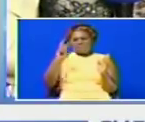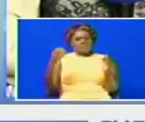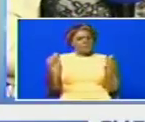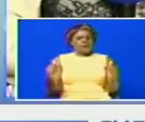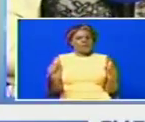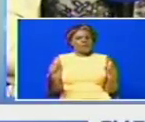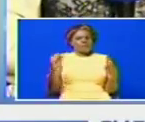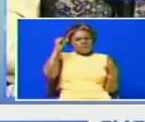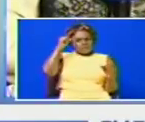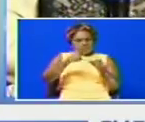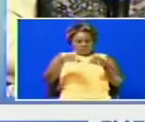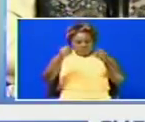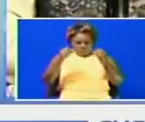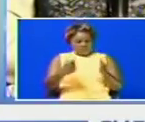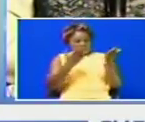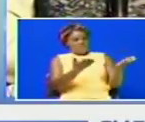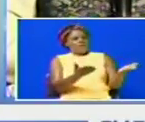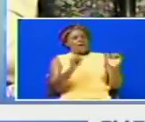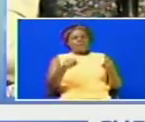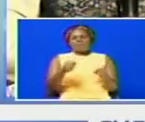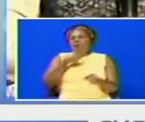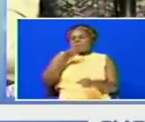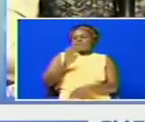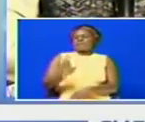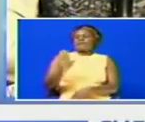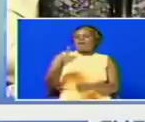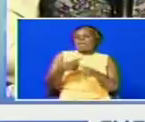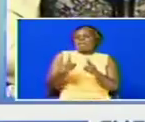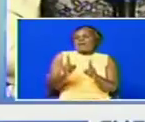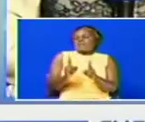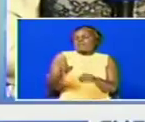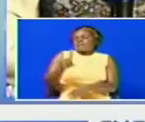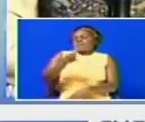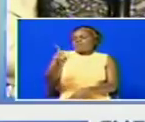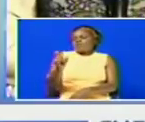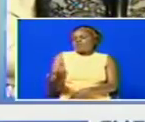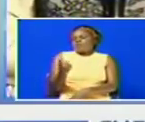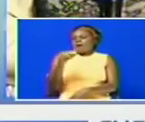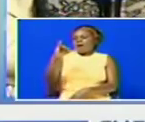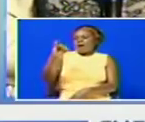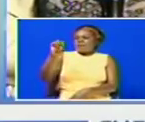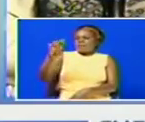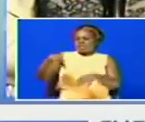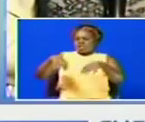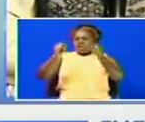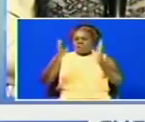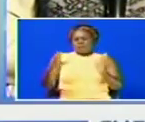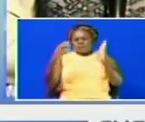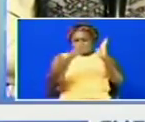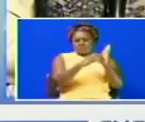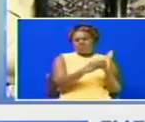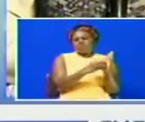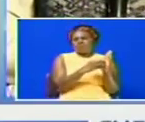tweet. And I remember saying, the chairman is here. He can answer for himself. But it also raised the question, if the IEBC chairman then posted that